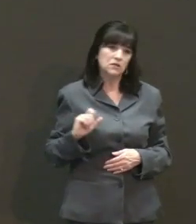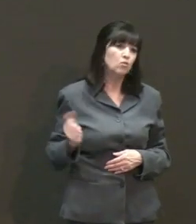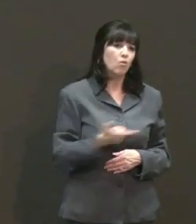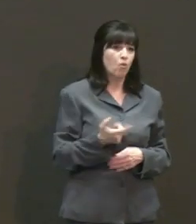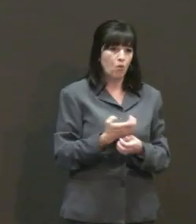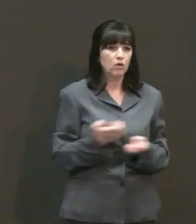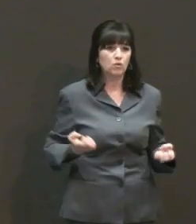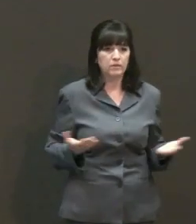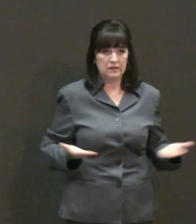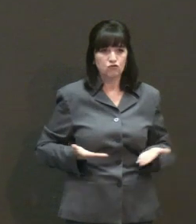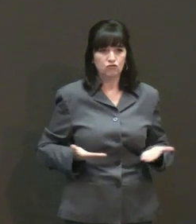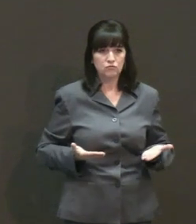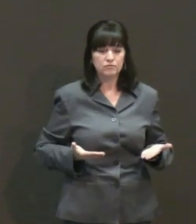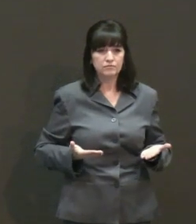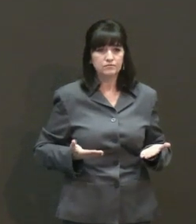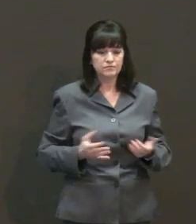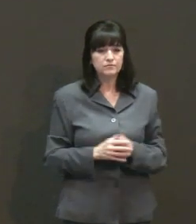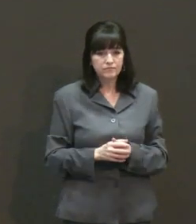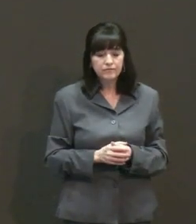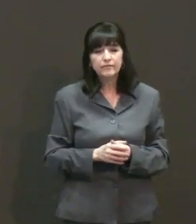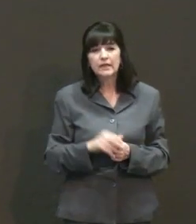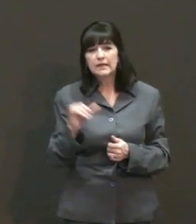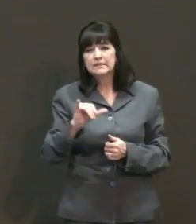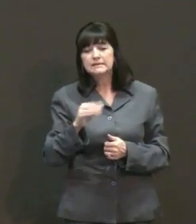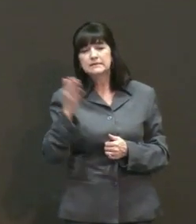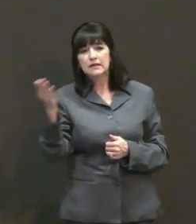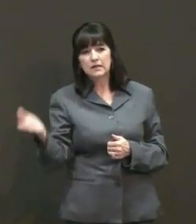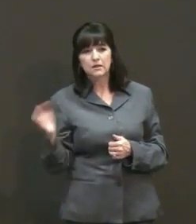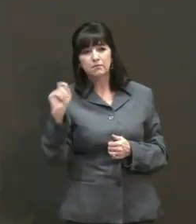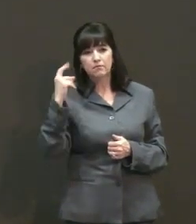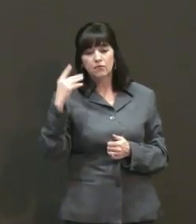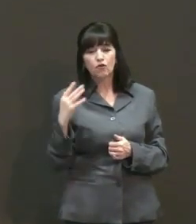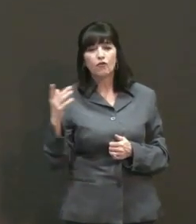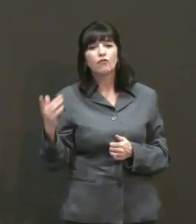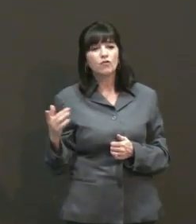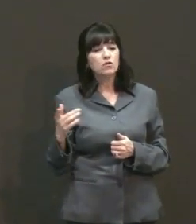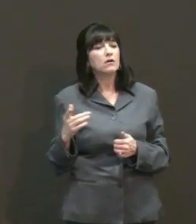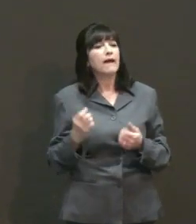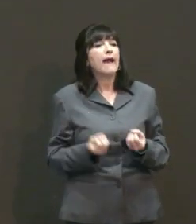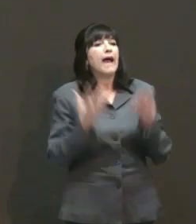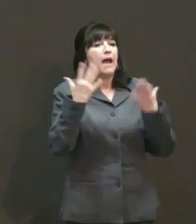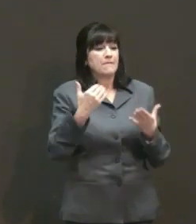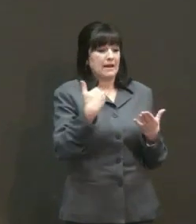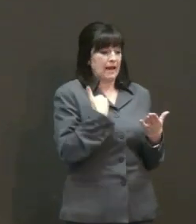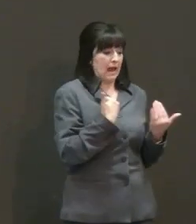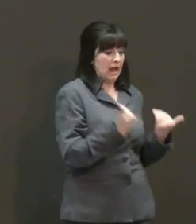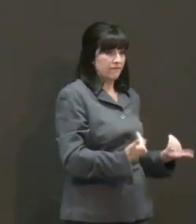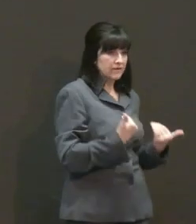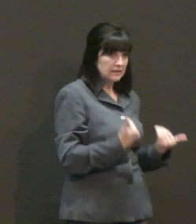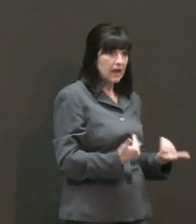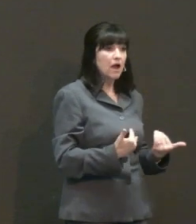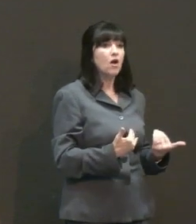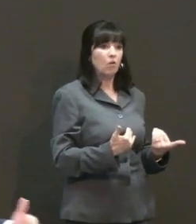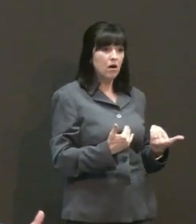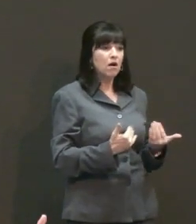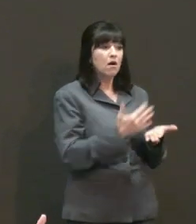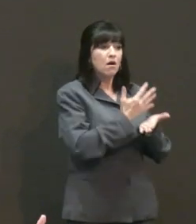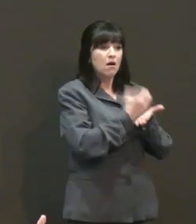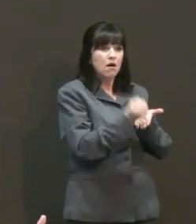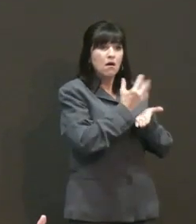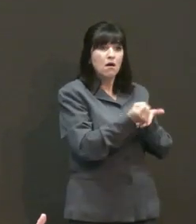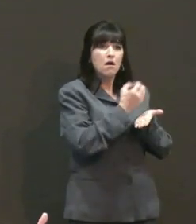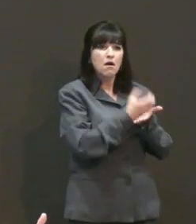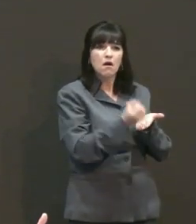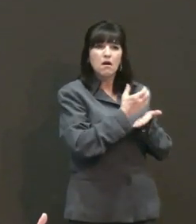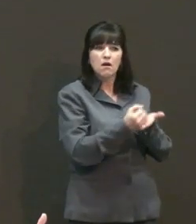is what's the need? How many do you have in-house, and what's your burn rate? Meaning, how long is that going